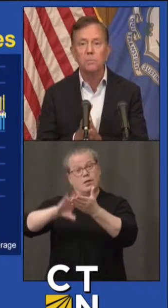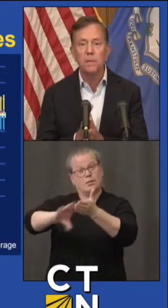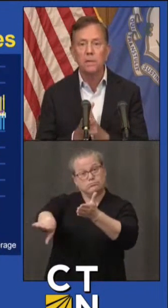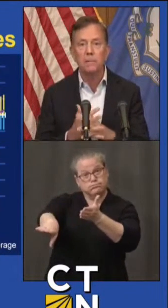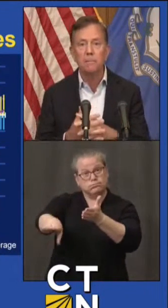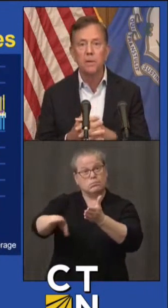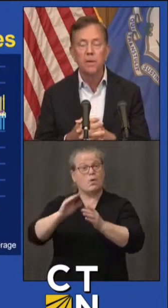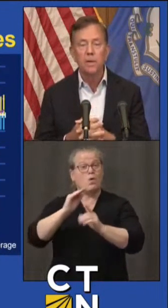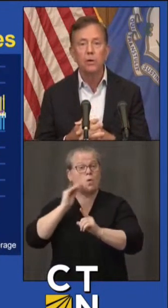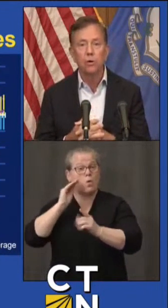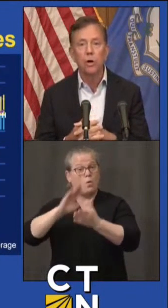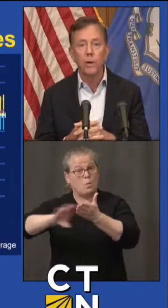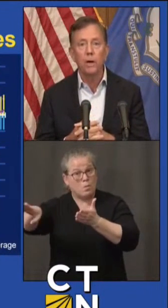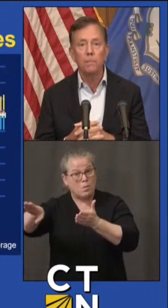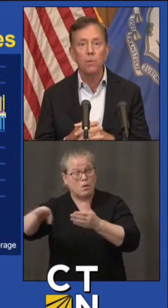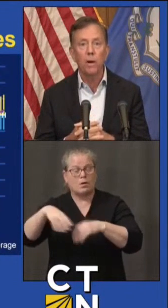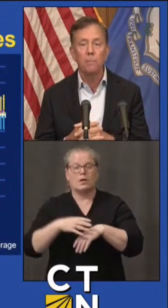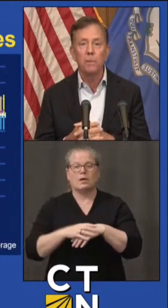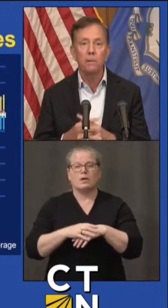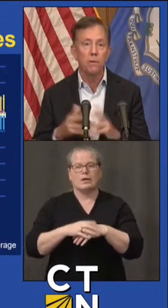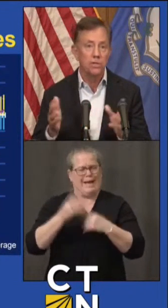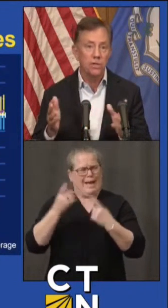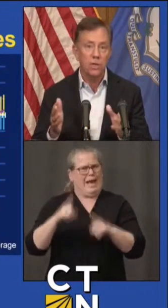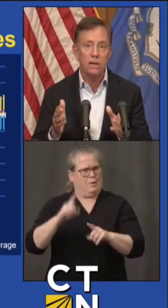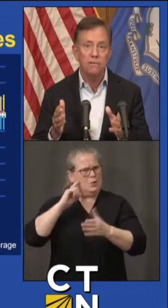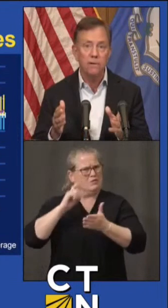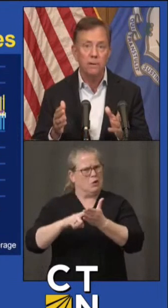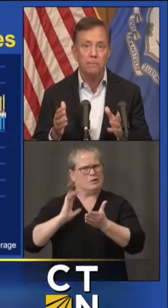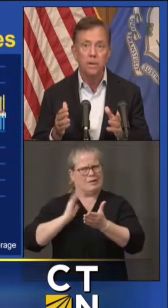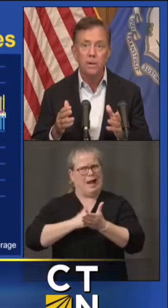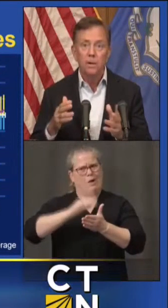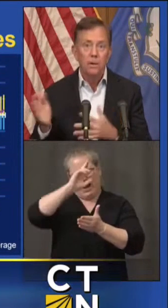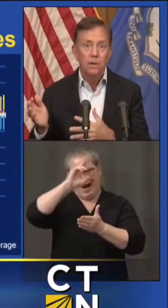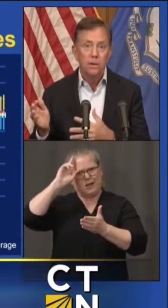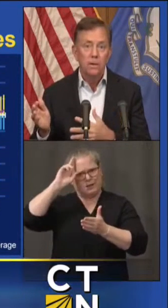been, going up quite a bit. We still have,